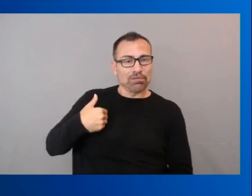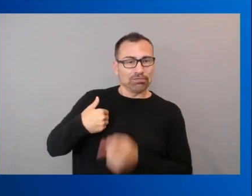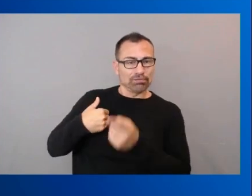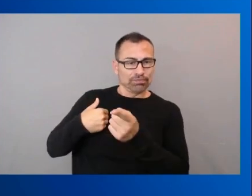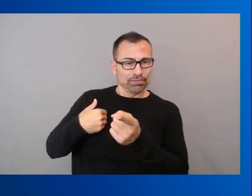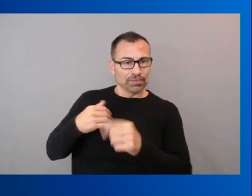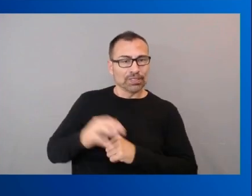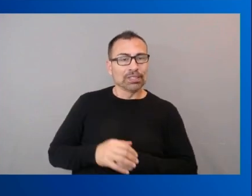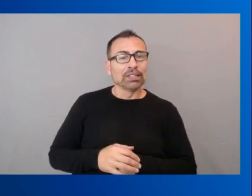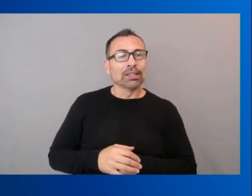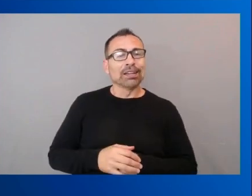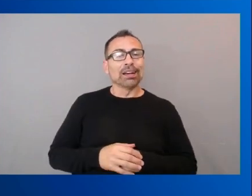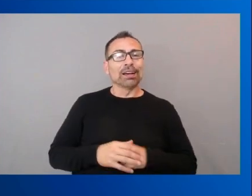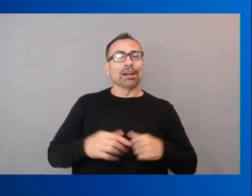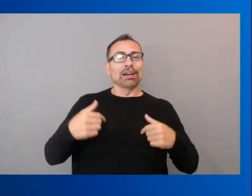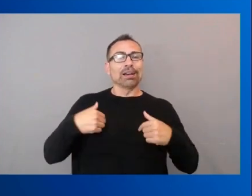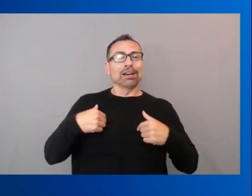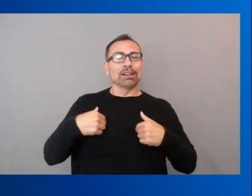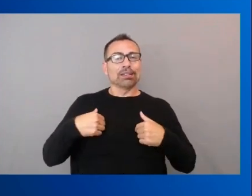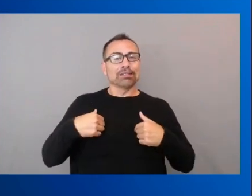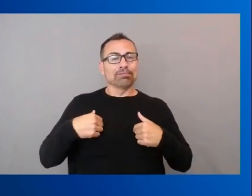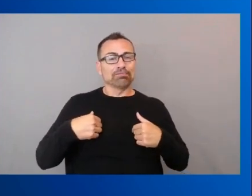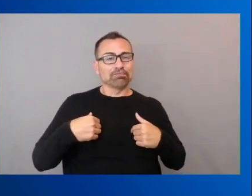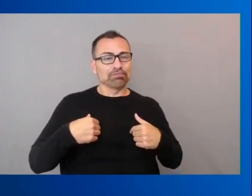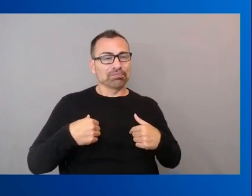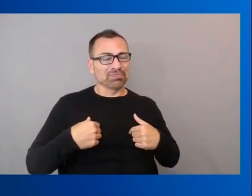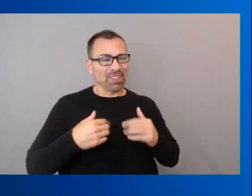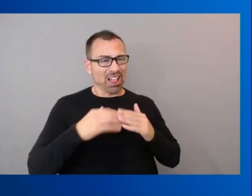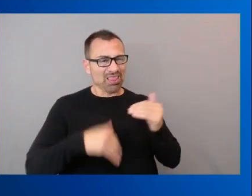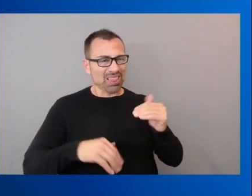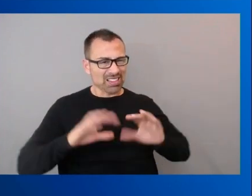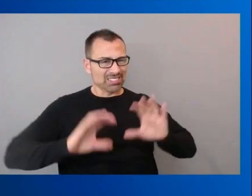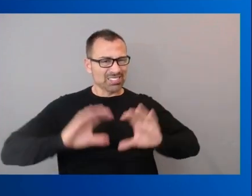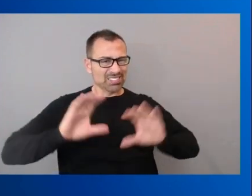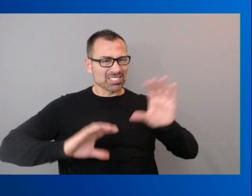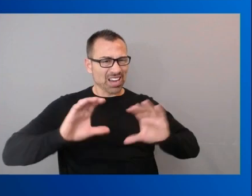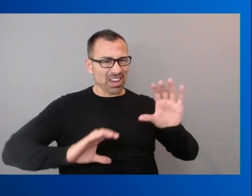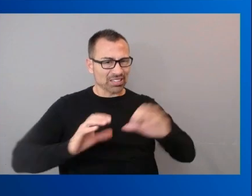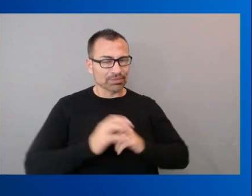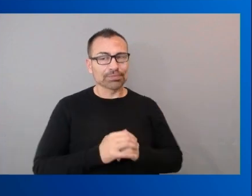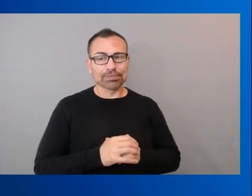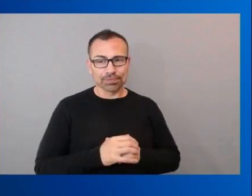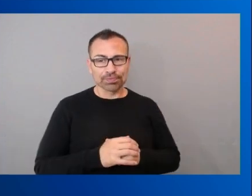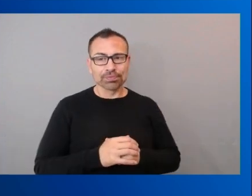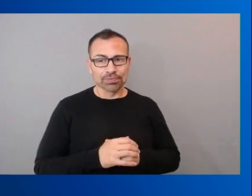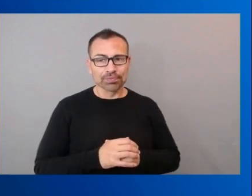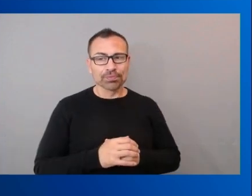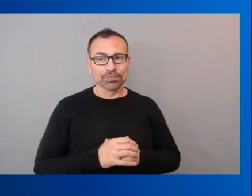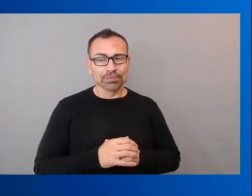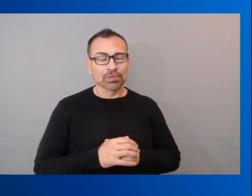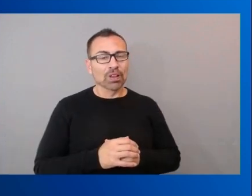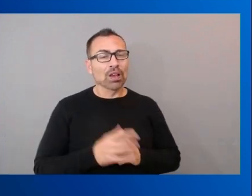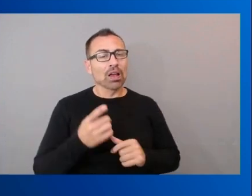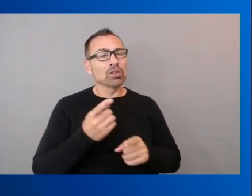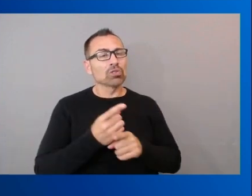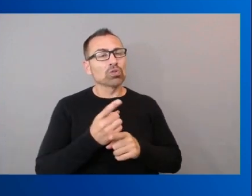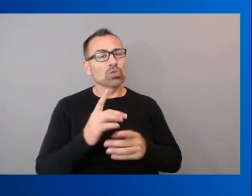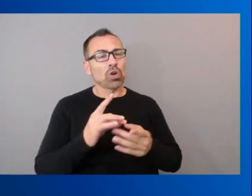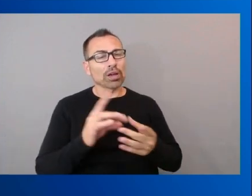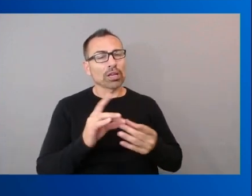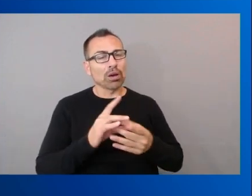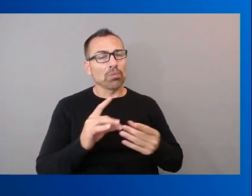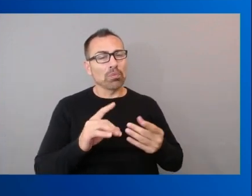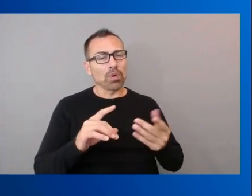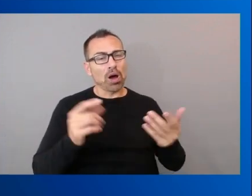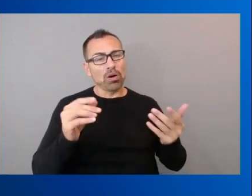chatty. Yeah. Yeah. It's less chatty. I would also say that as you're talking about moving downstream and filtering, you have more information to filter